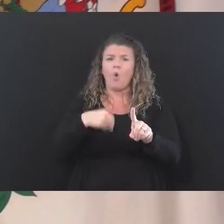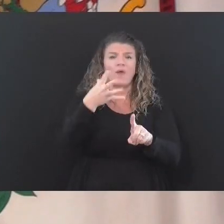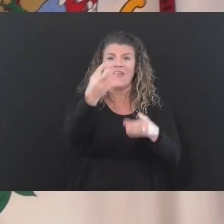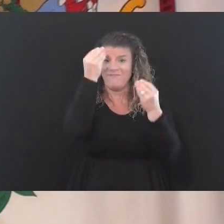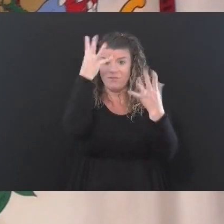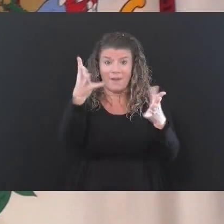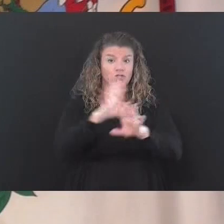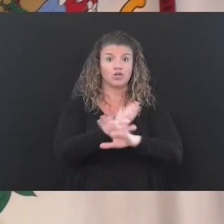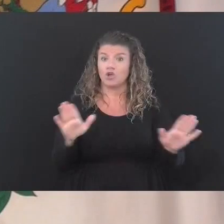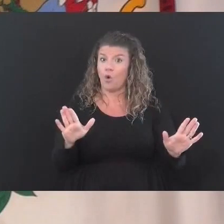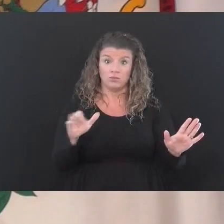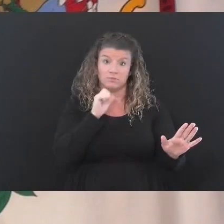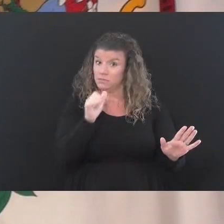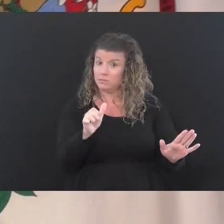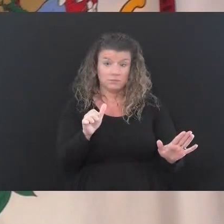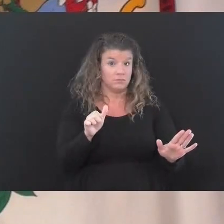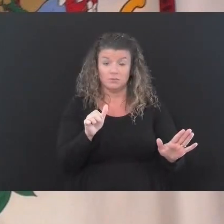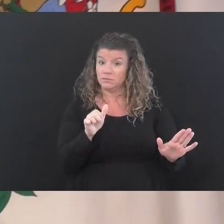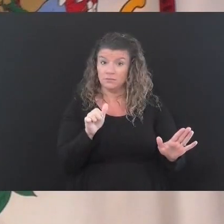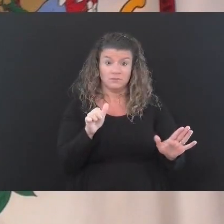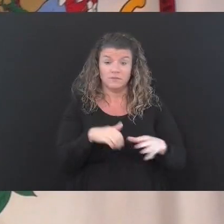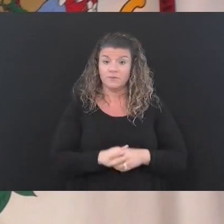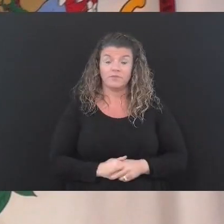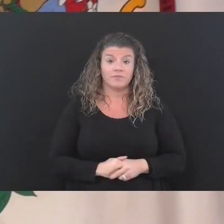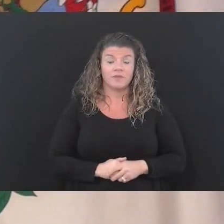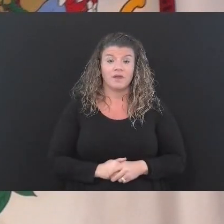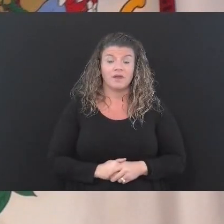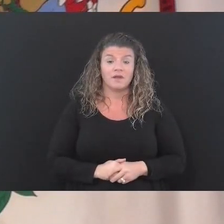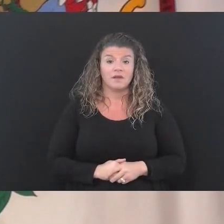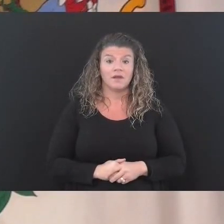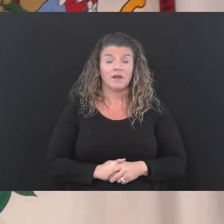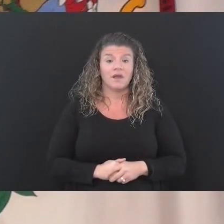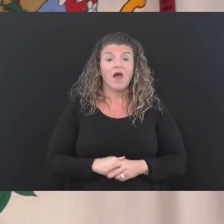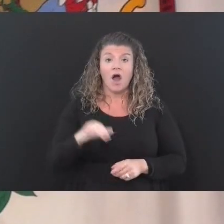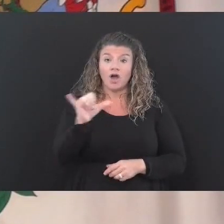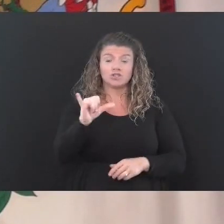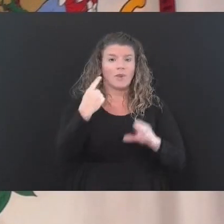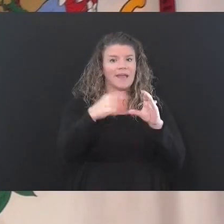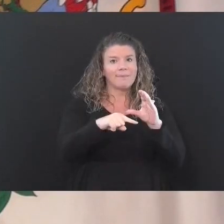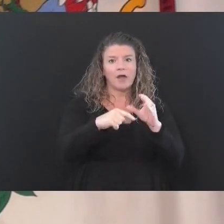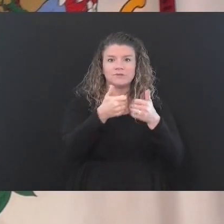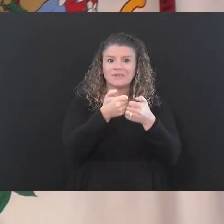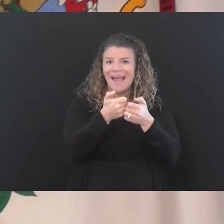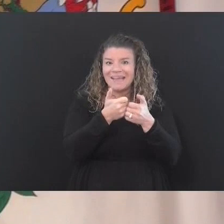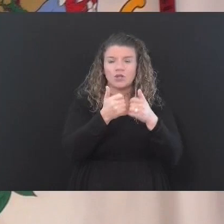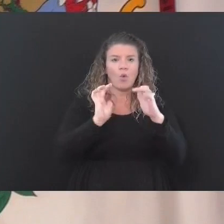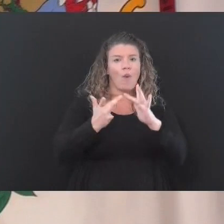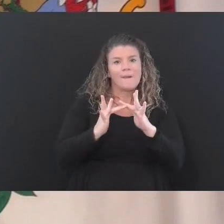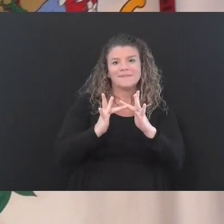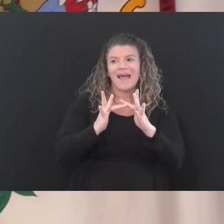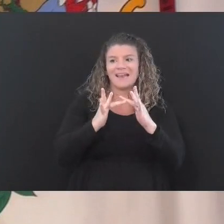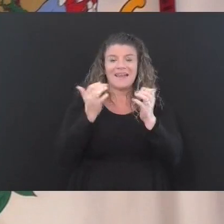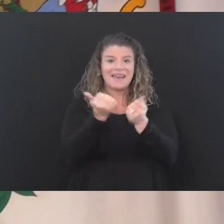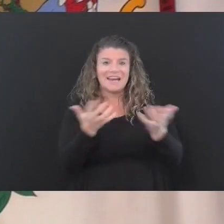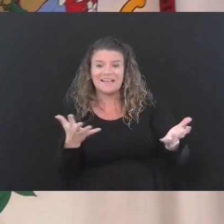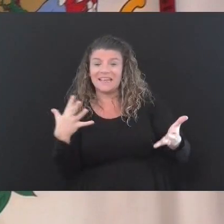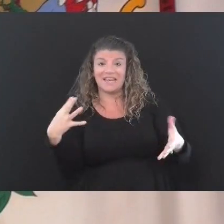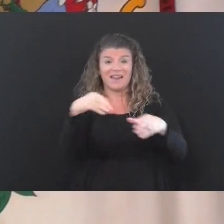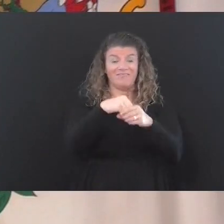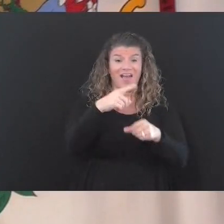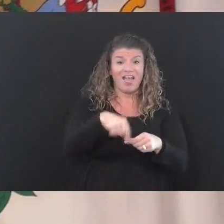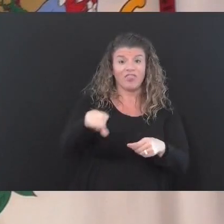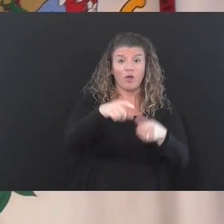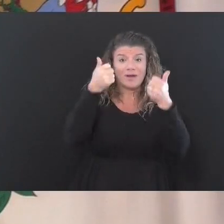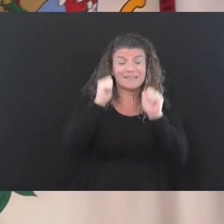information. And please also be wary of emails, text messages, websites, and social media attempts to